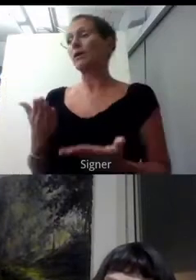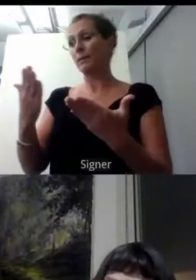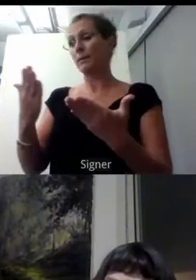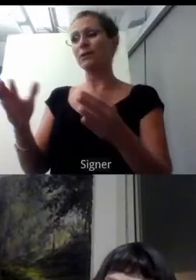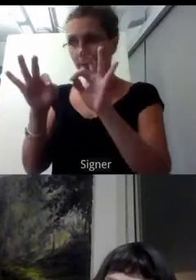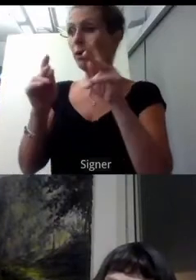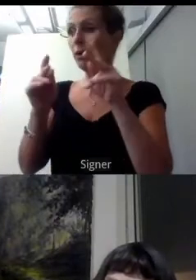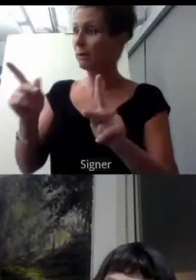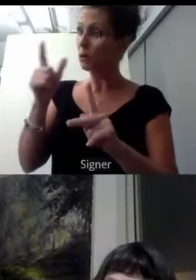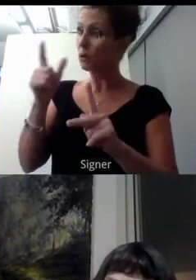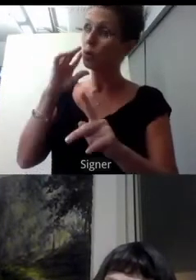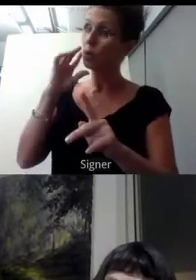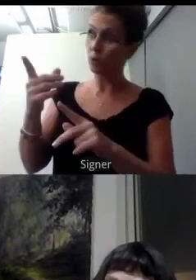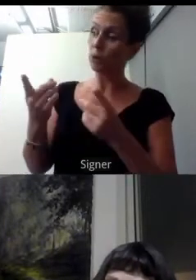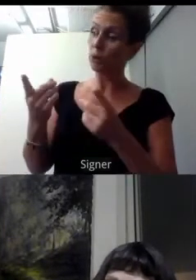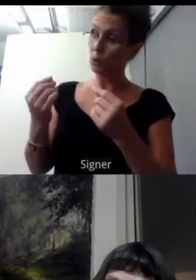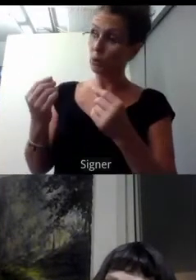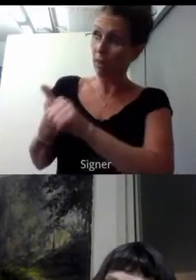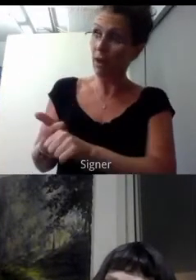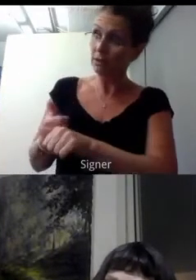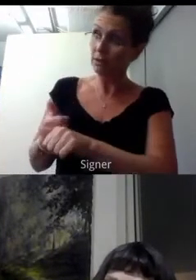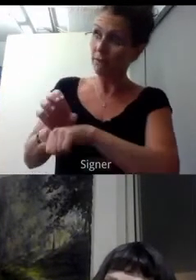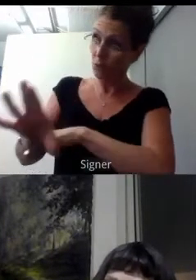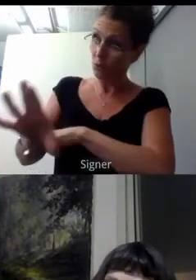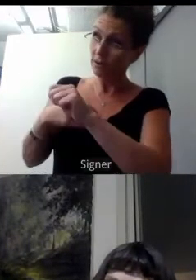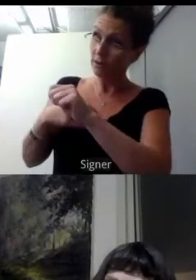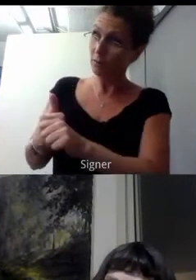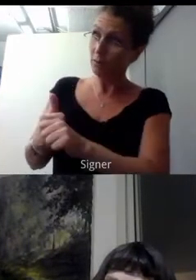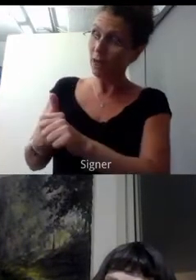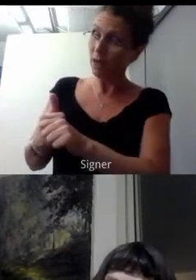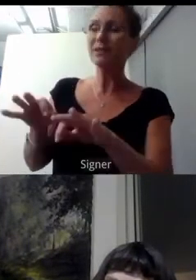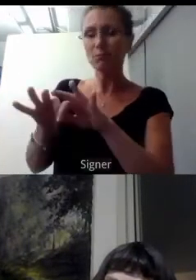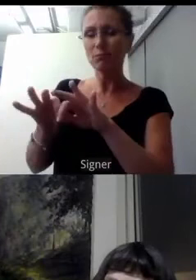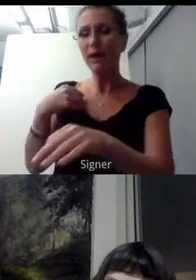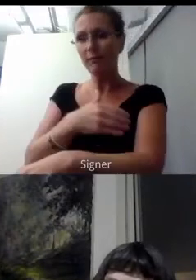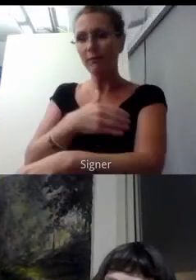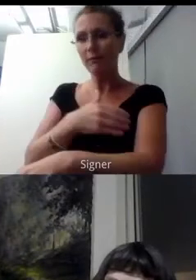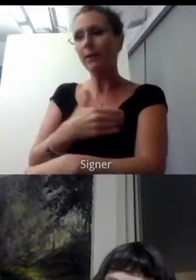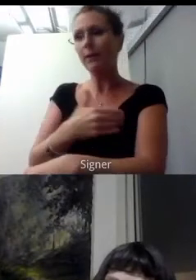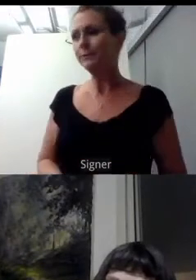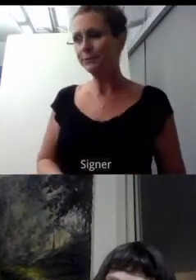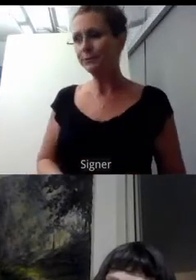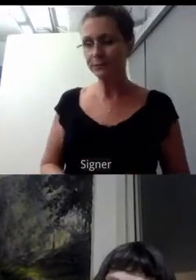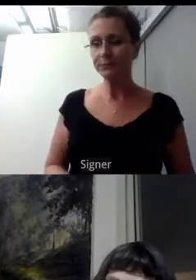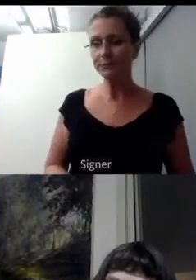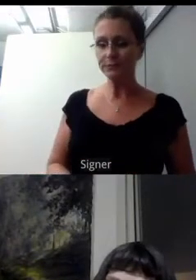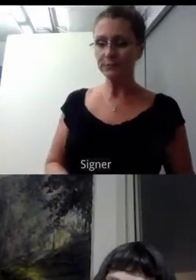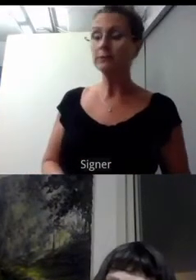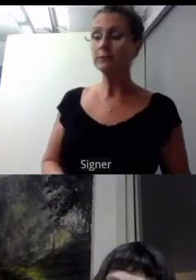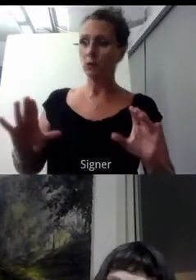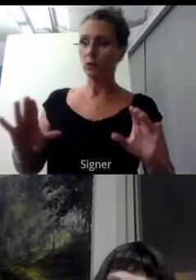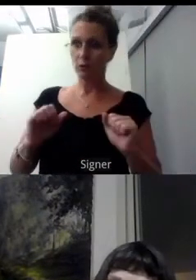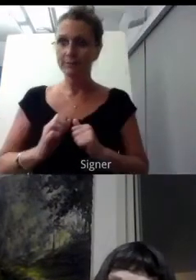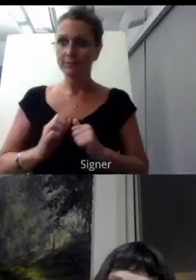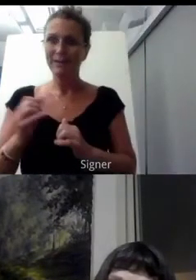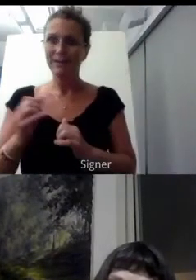Much. So let me now turn to the last couple of minutes and perhaps try to bring together